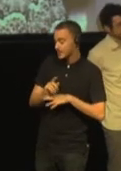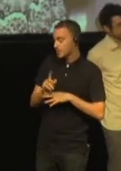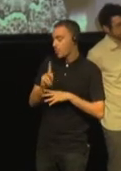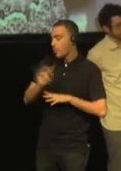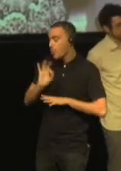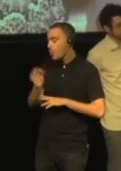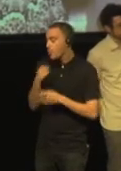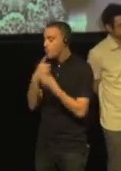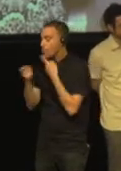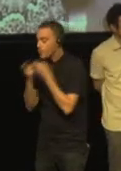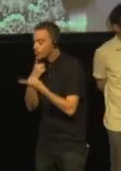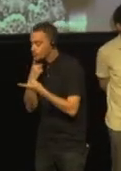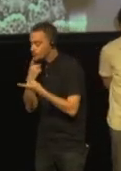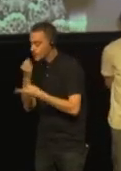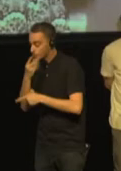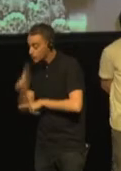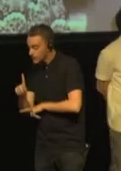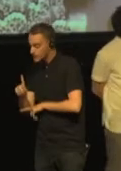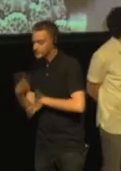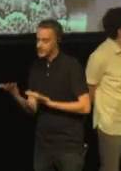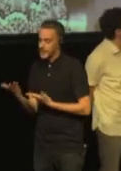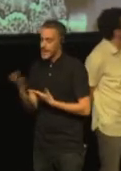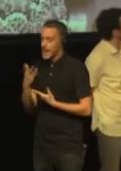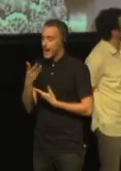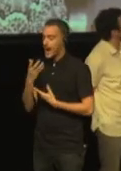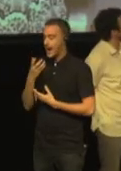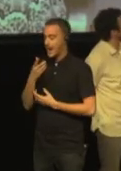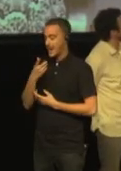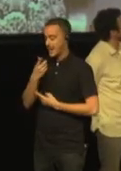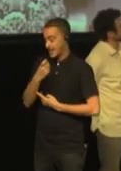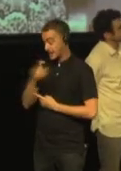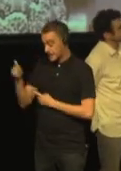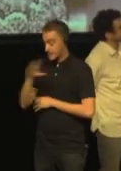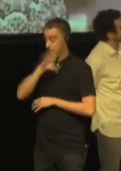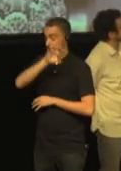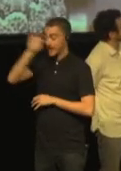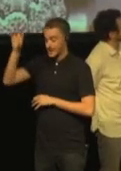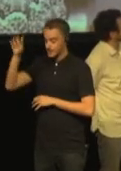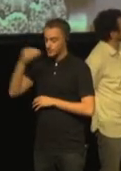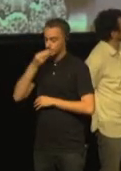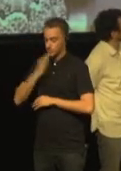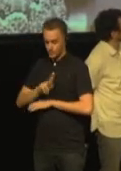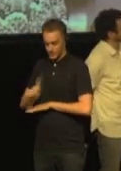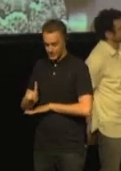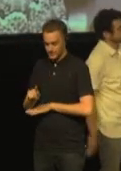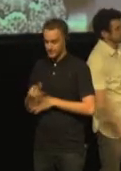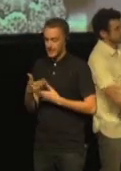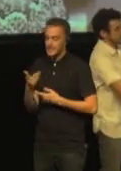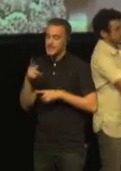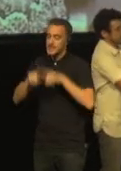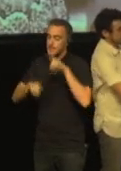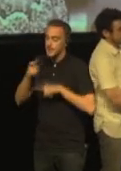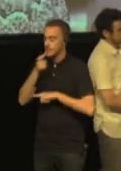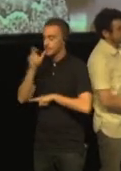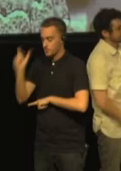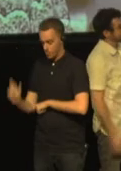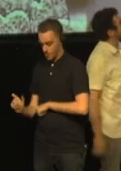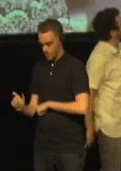the variation, of course, between the cultures, the infrastructures, the vocabulary, etc.